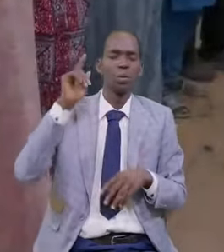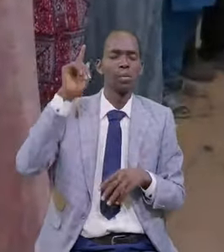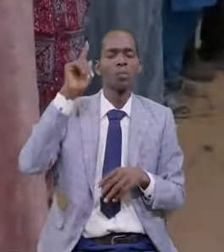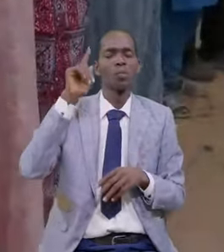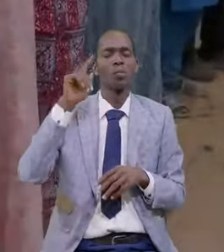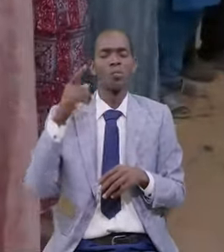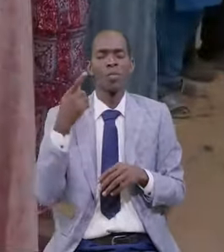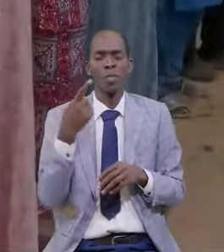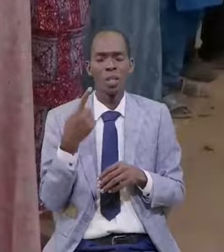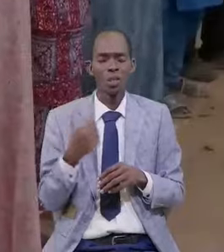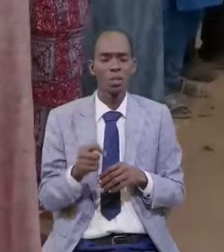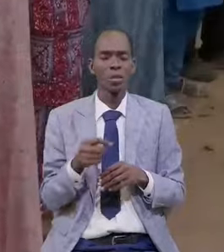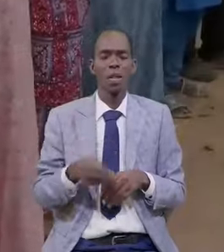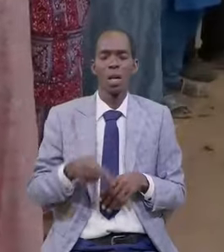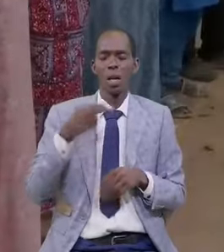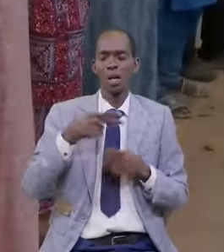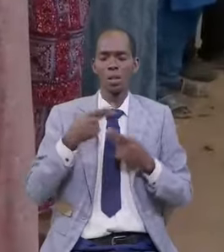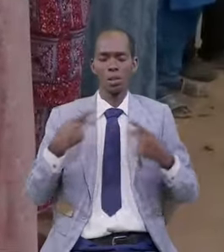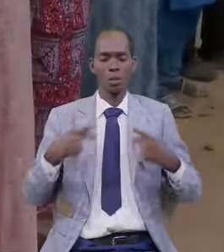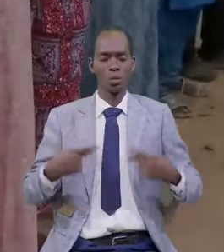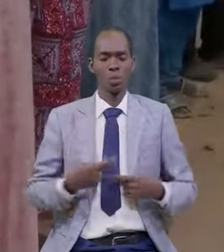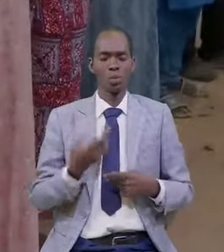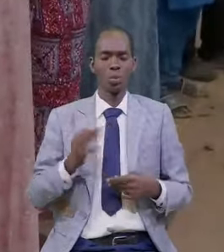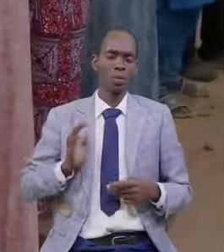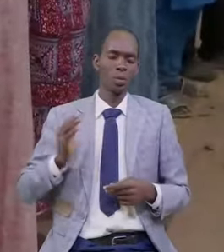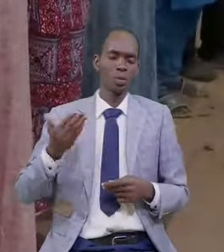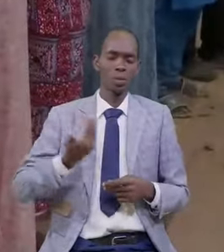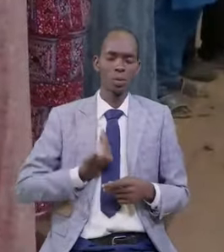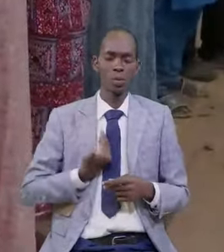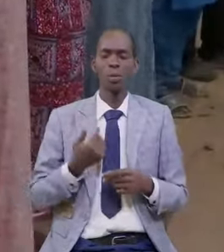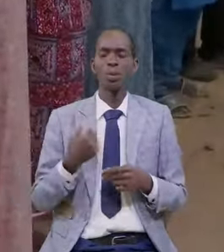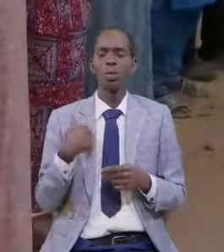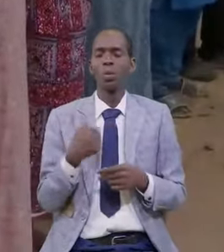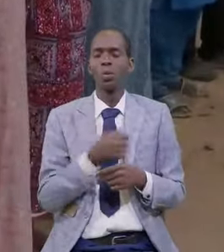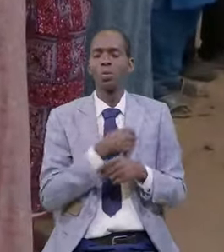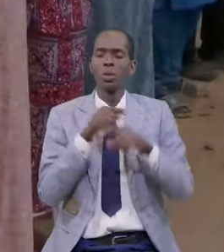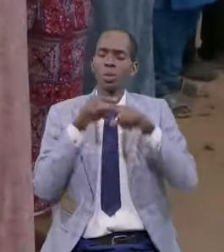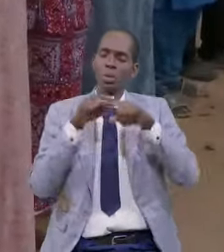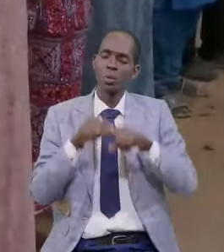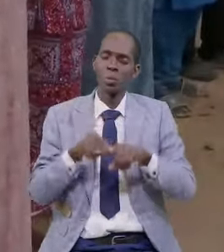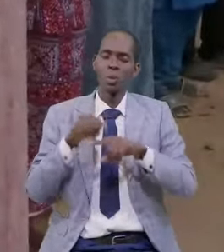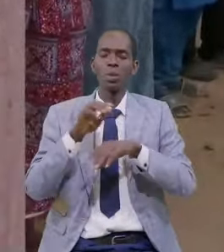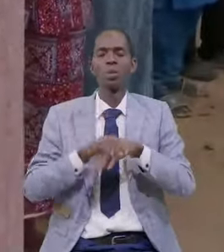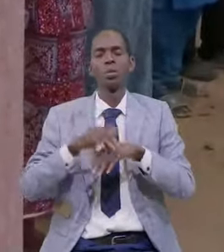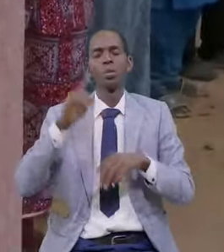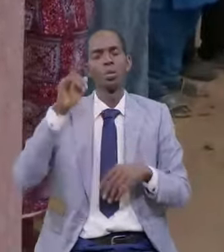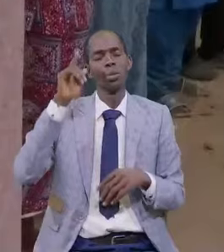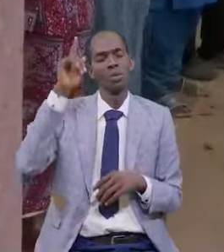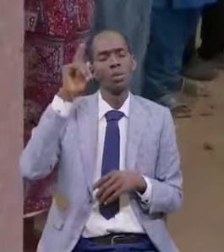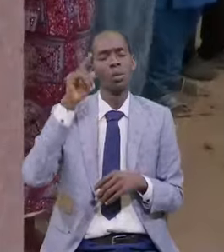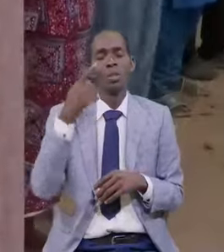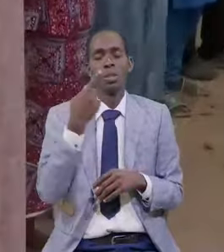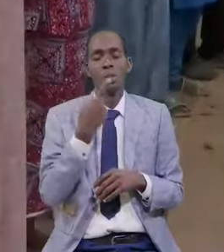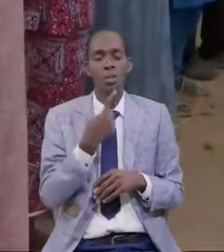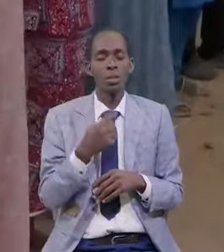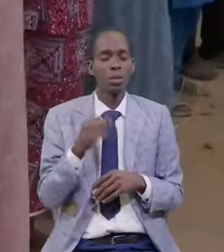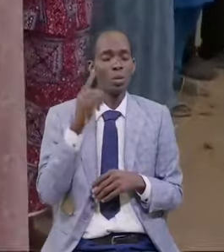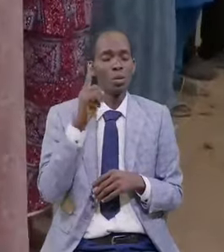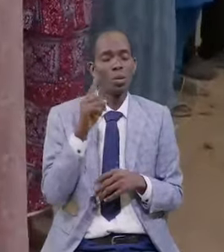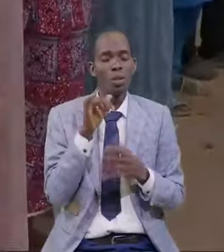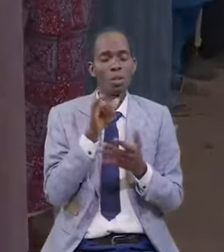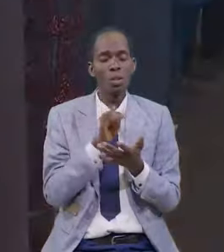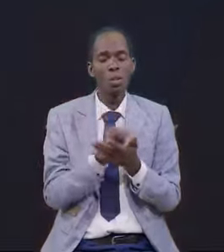helper of sins and sickers will depend on you the one that is the Healer of the